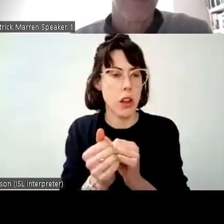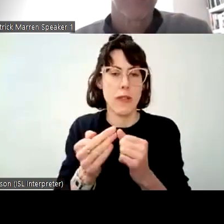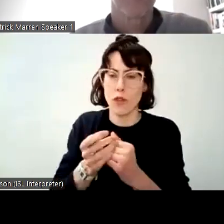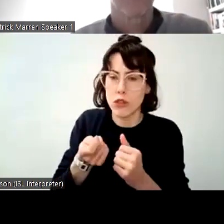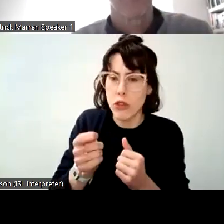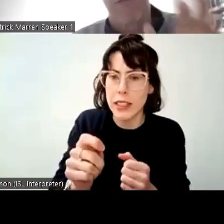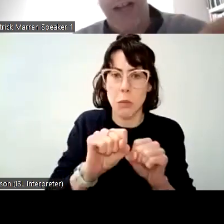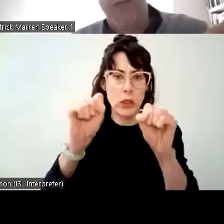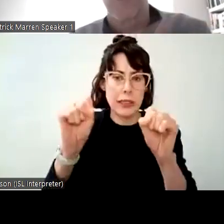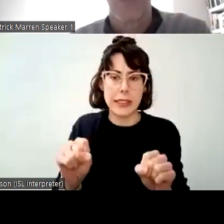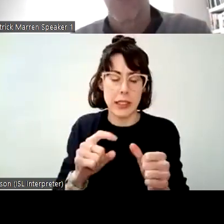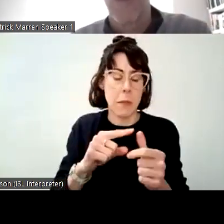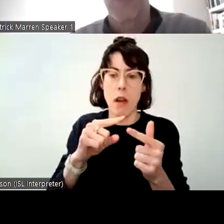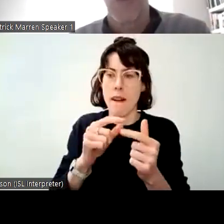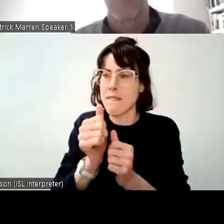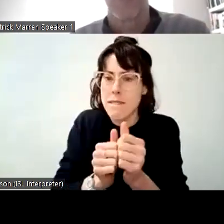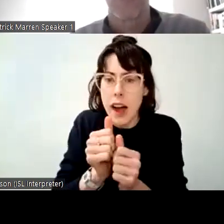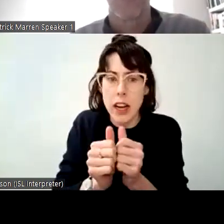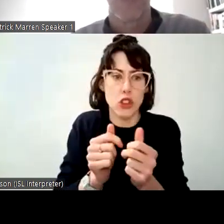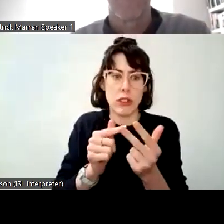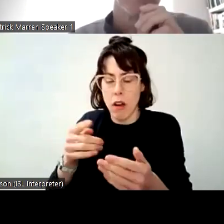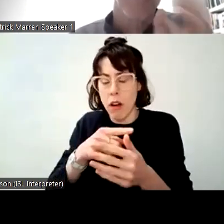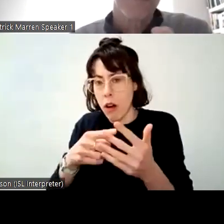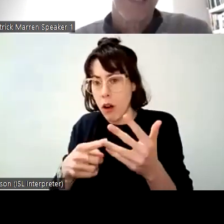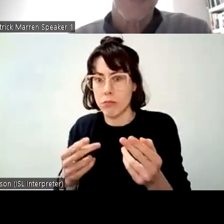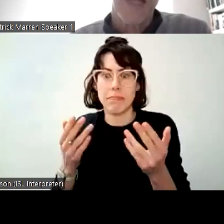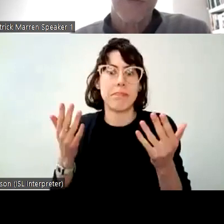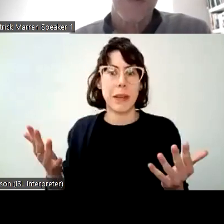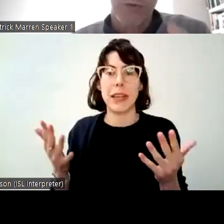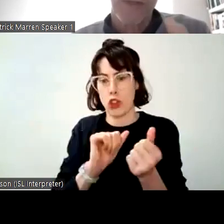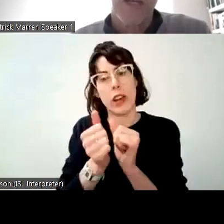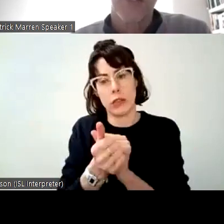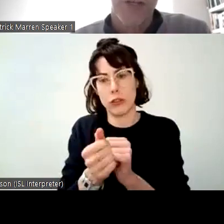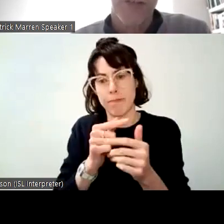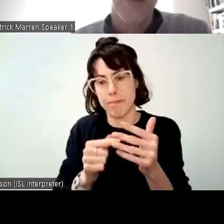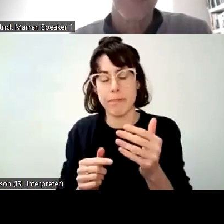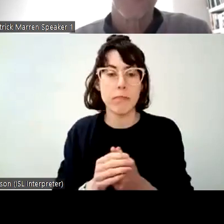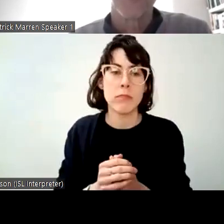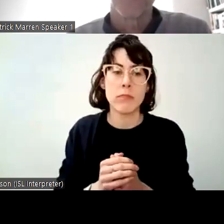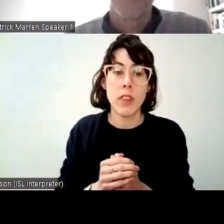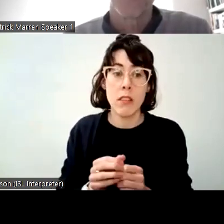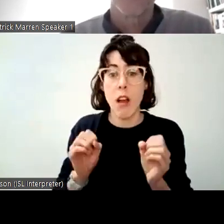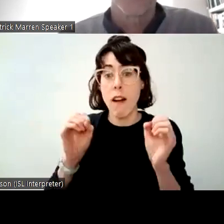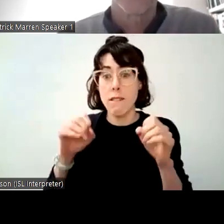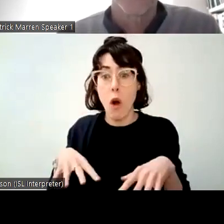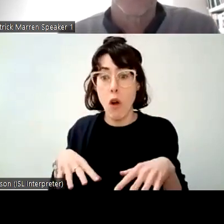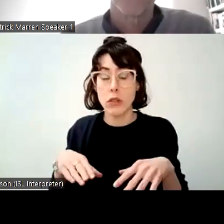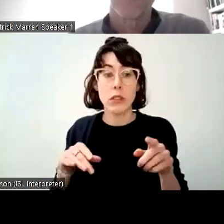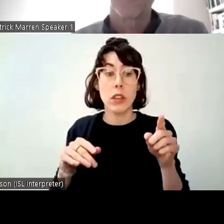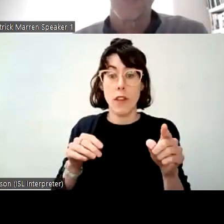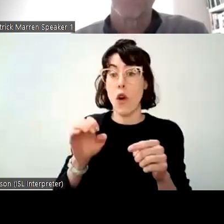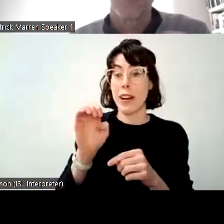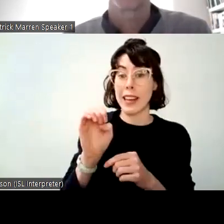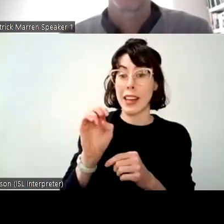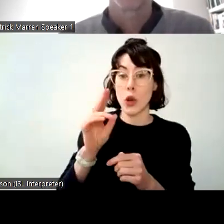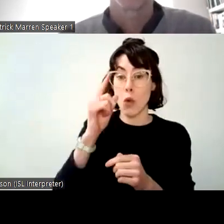our buildings, factories, how we manage waste, etc. Despite that, and there would be a lot of criticism of the European Green Deal as being a